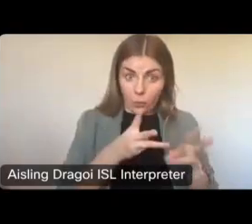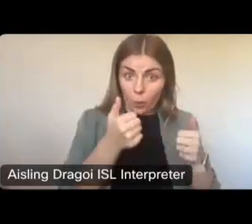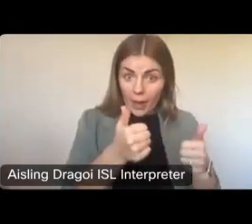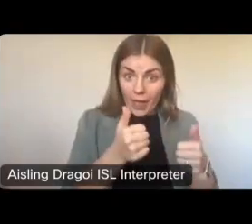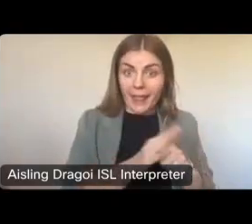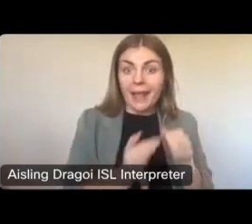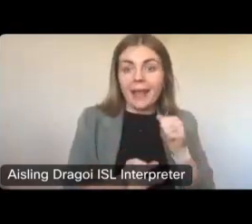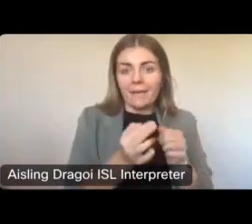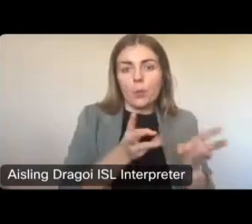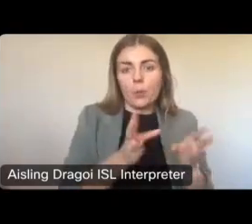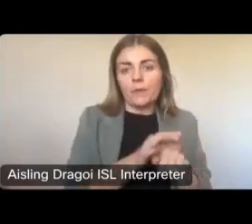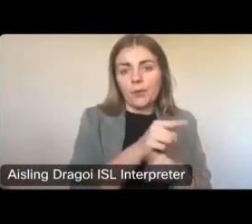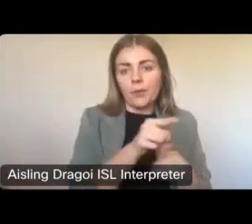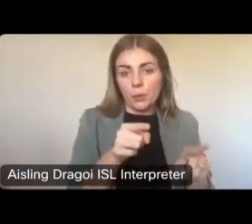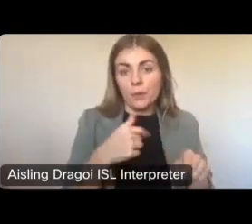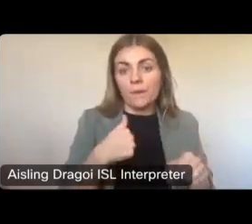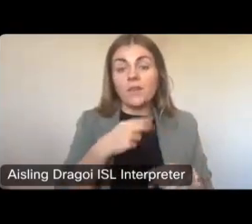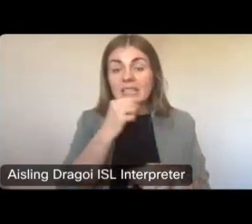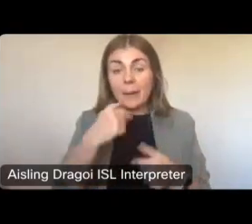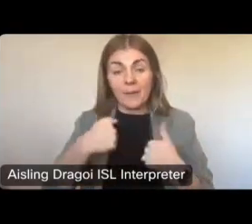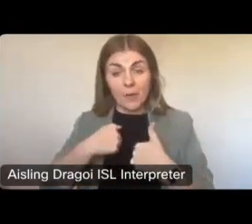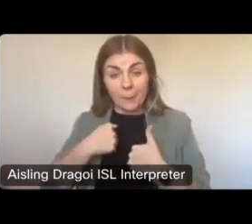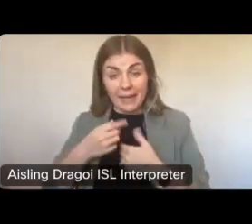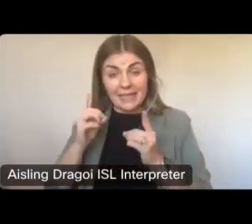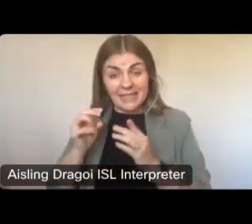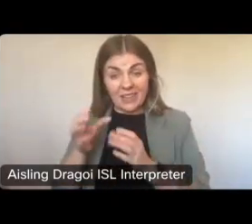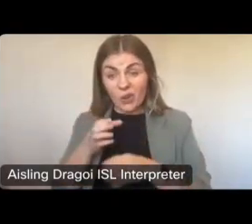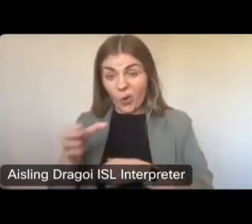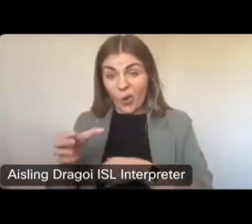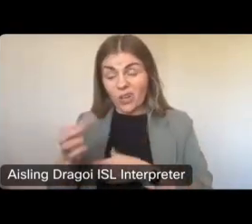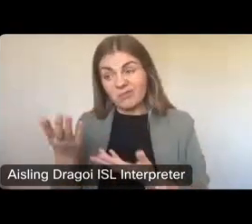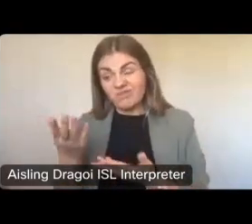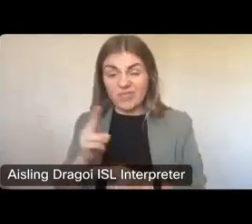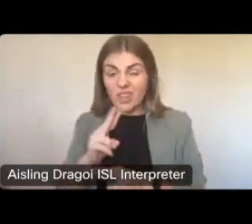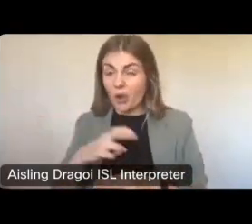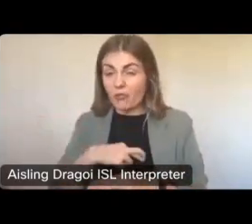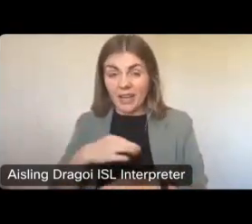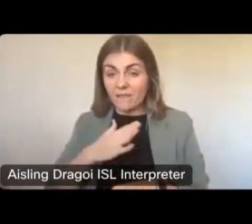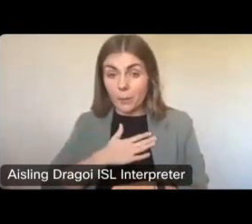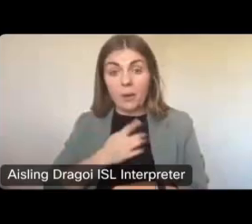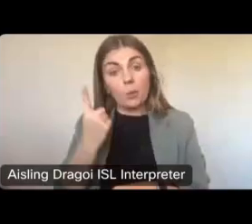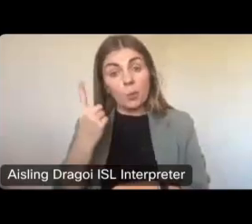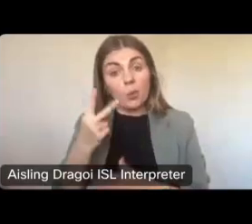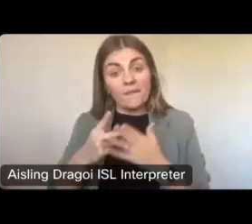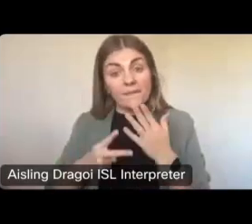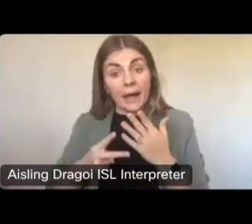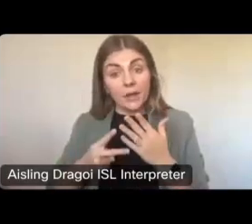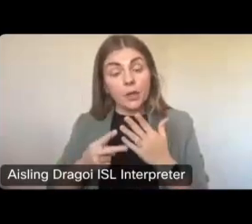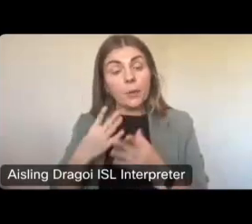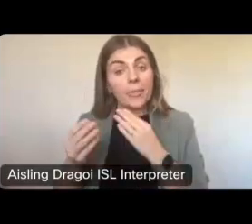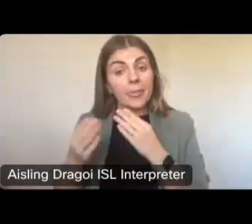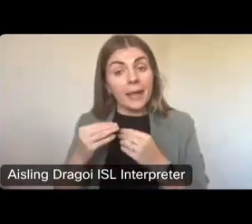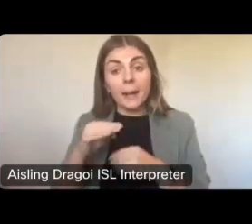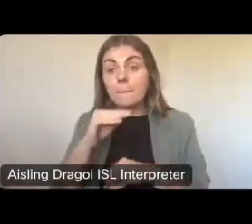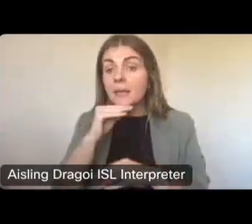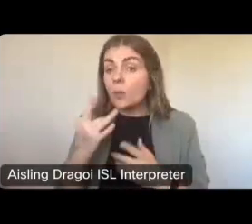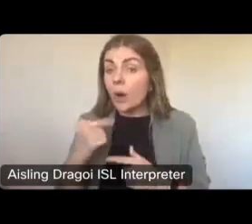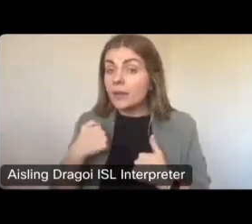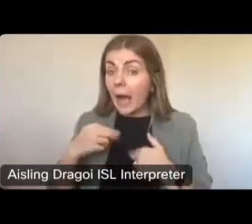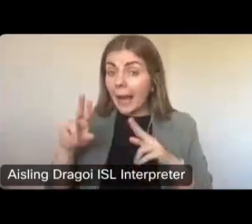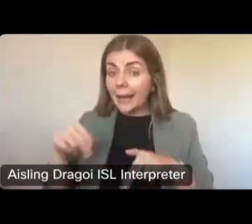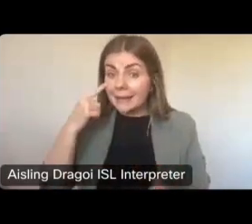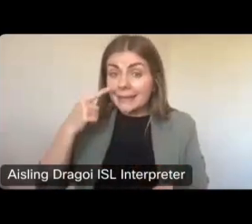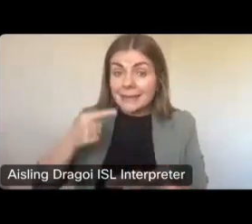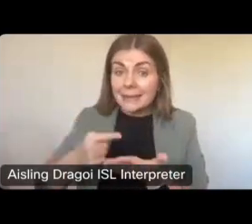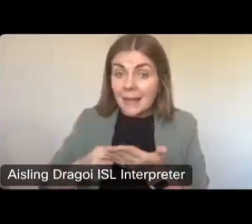course, and it's not for me. I did learn one very valuable thing. I learned that you can decide whether you want to think about something